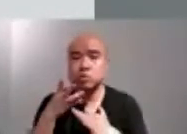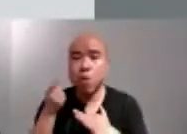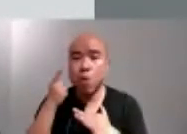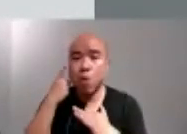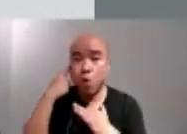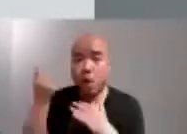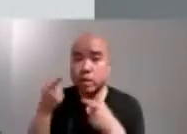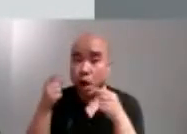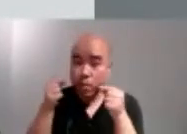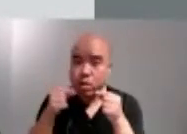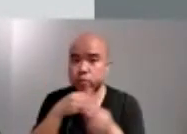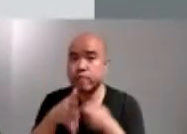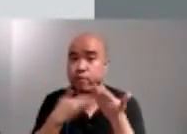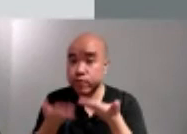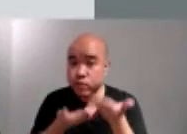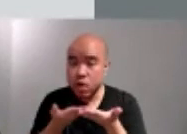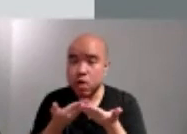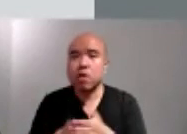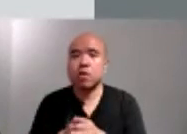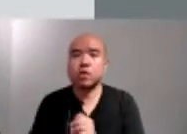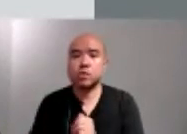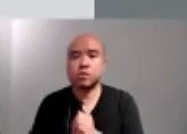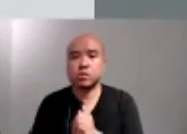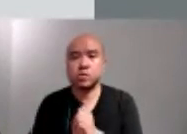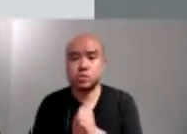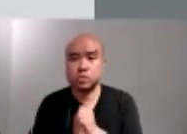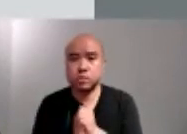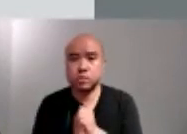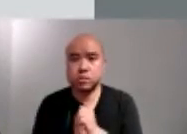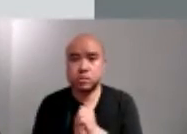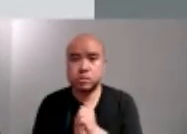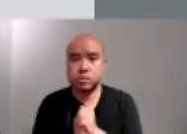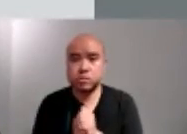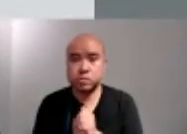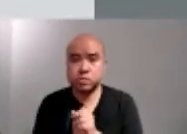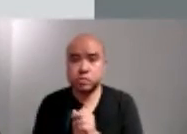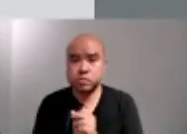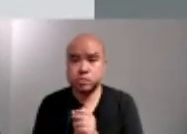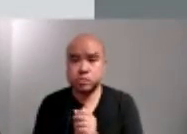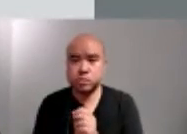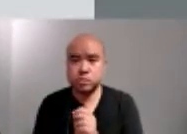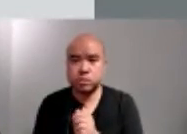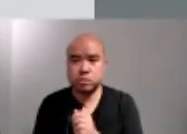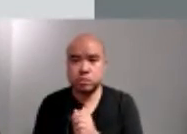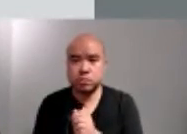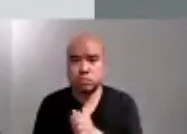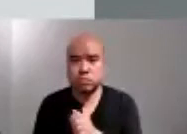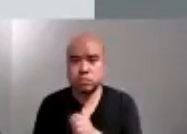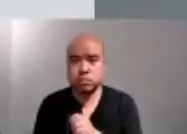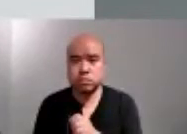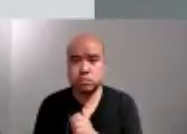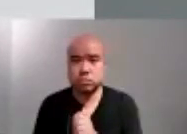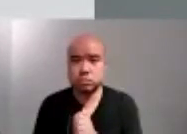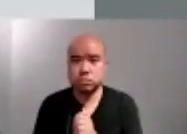invited to Korea, and then we look around social enterprise site and